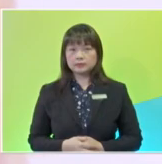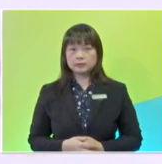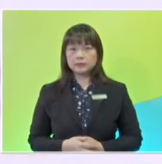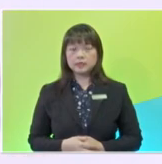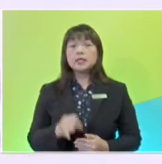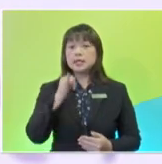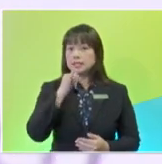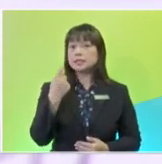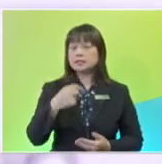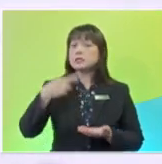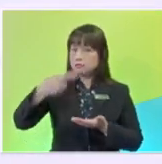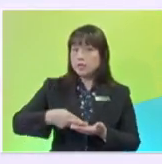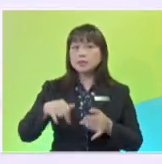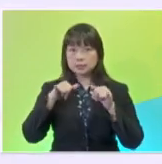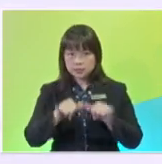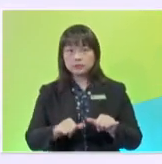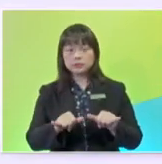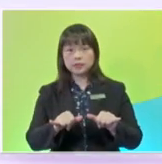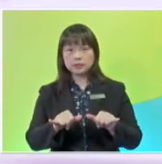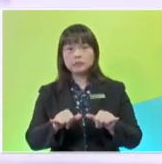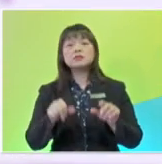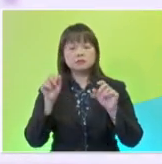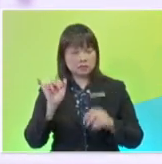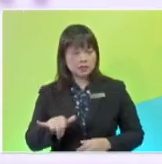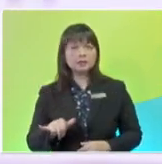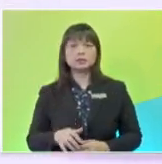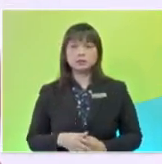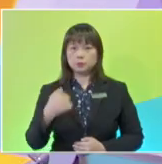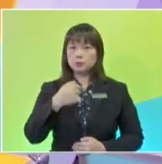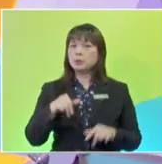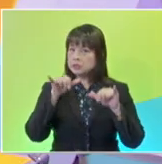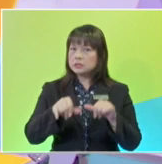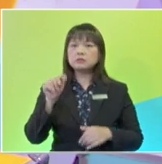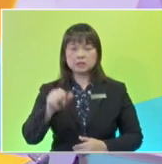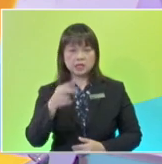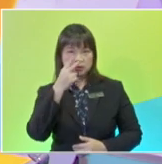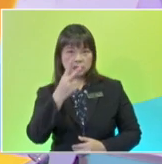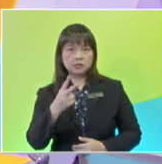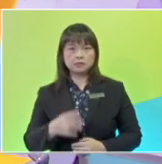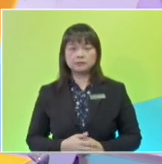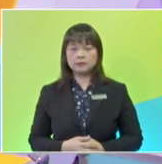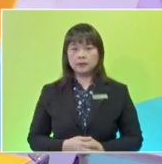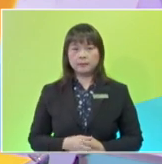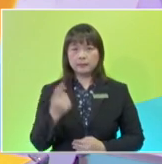rice still there? Yes, we could still see the rice. Although very the water is a bit murky, but the rice is